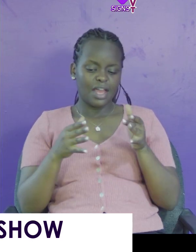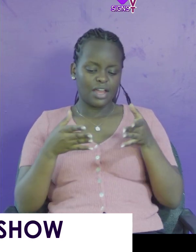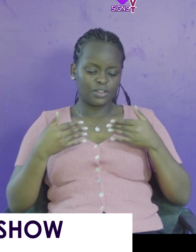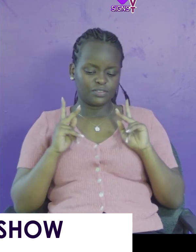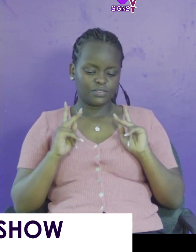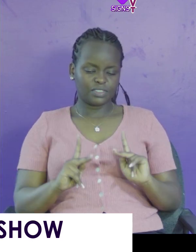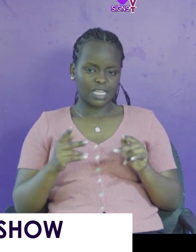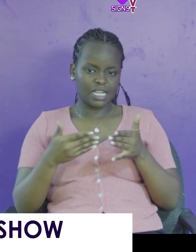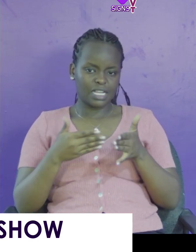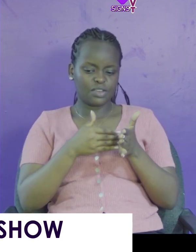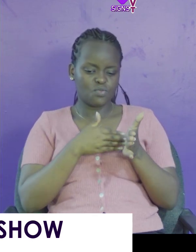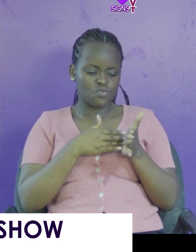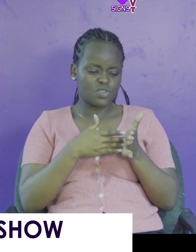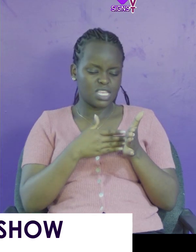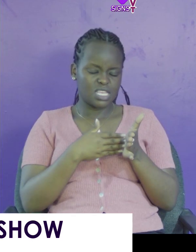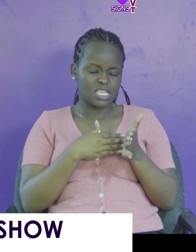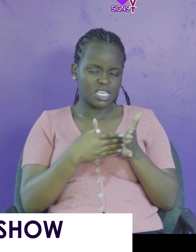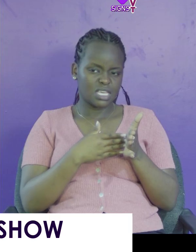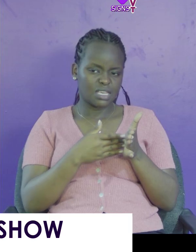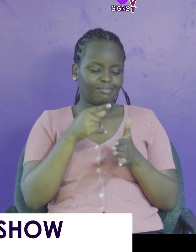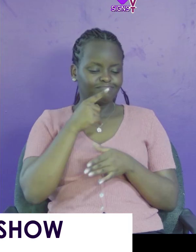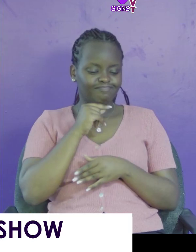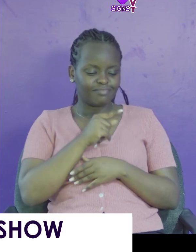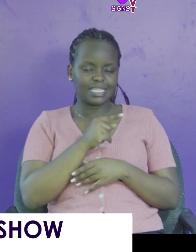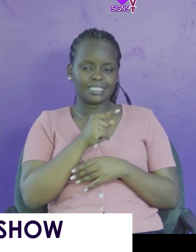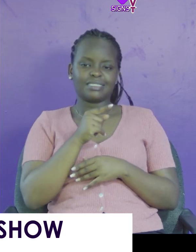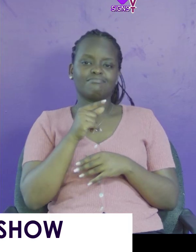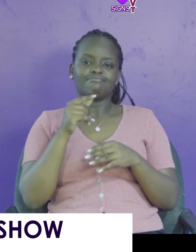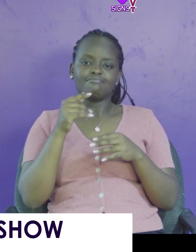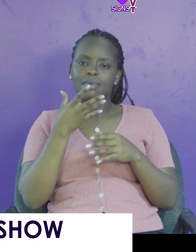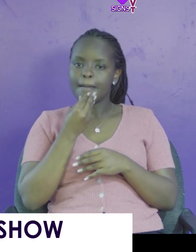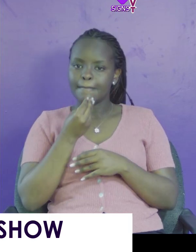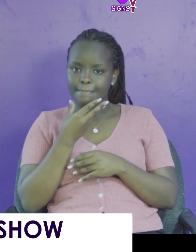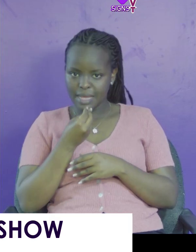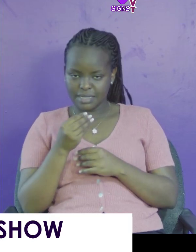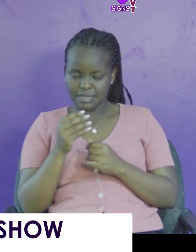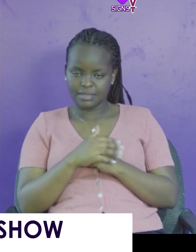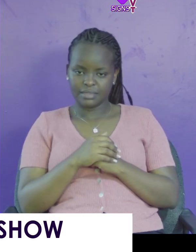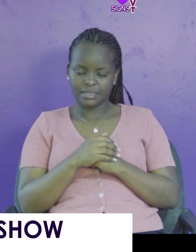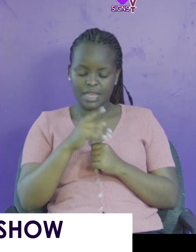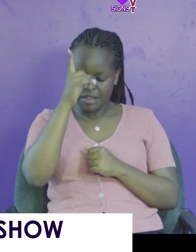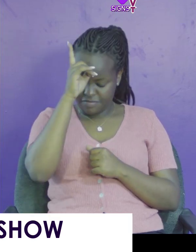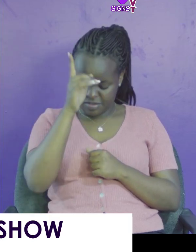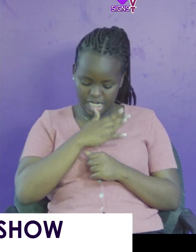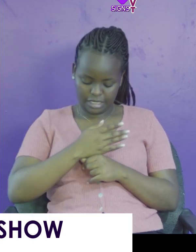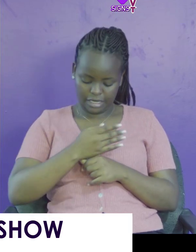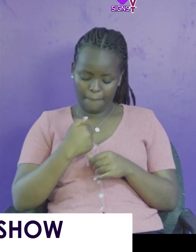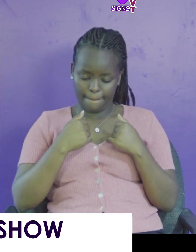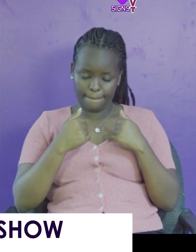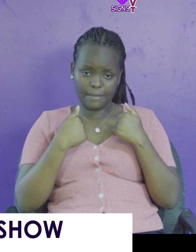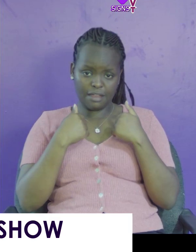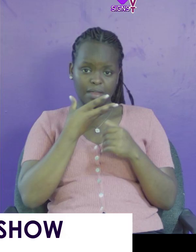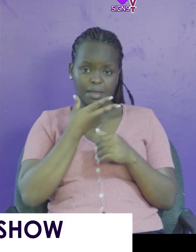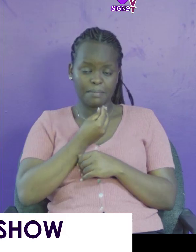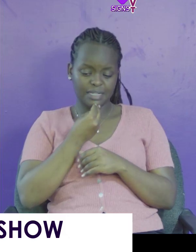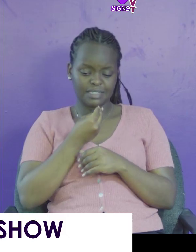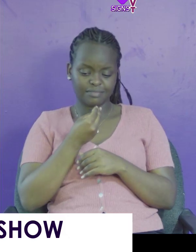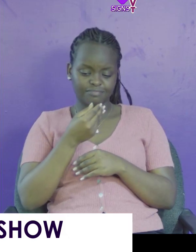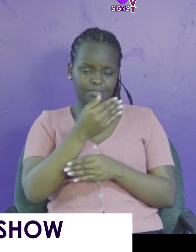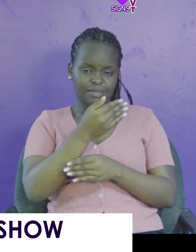may He will be, always he will be the remain bridge. to be a man. In our village, there was a man who was crippled on his